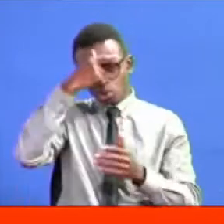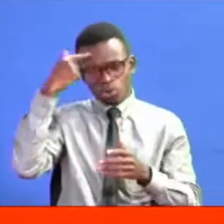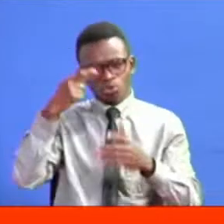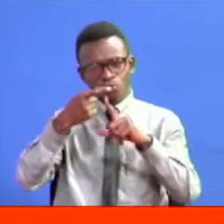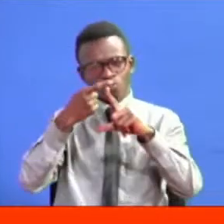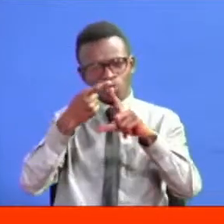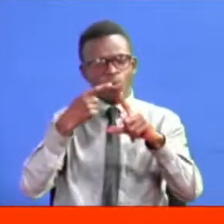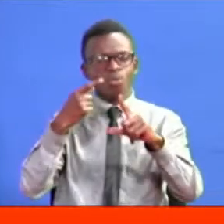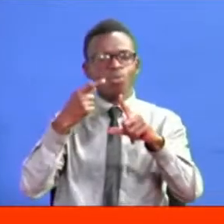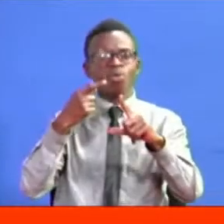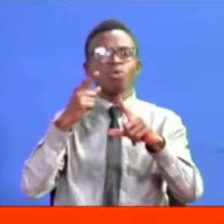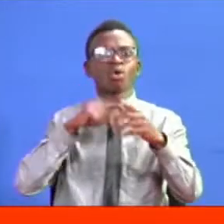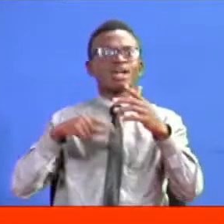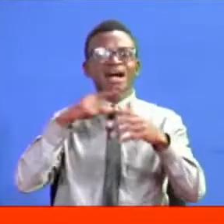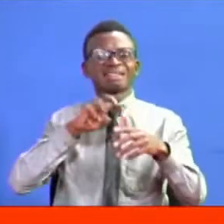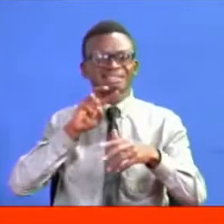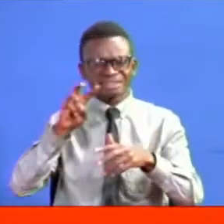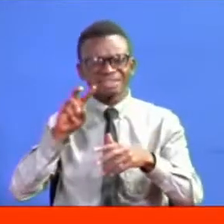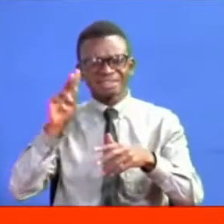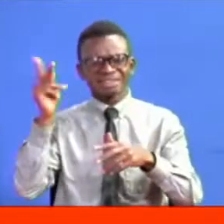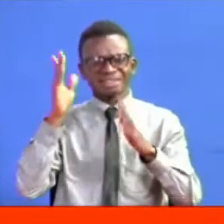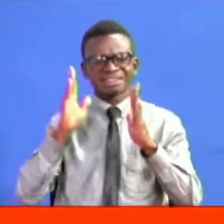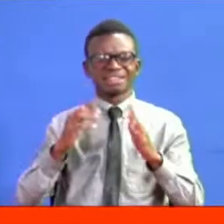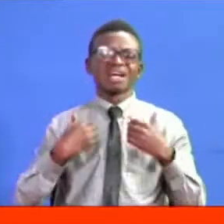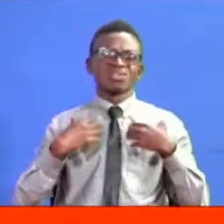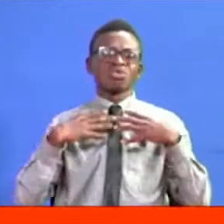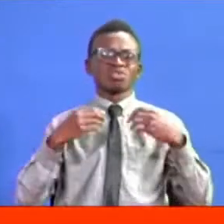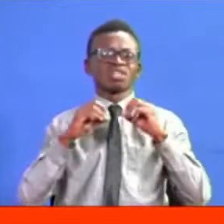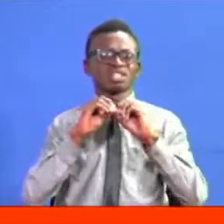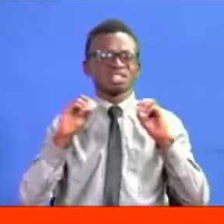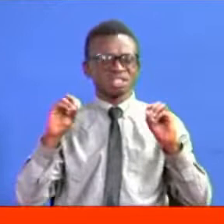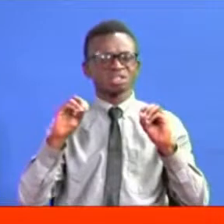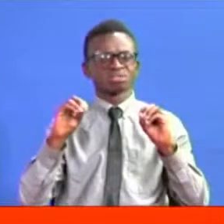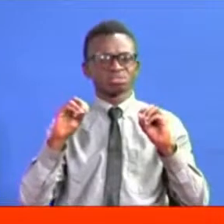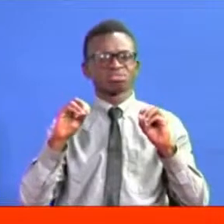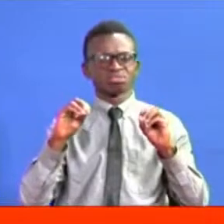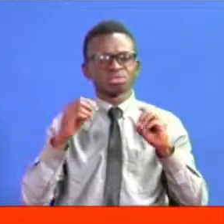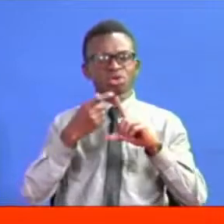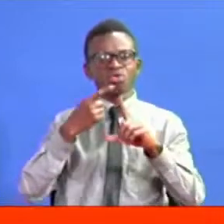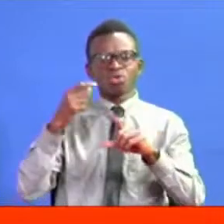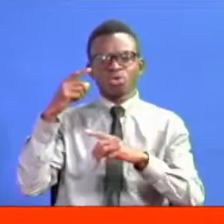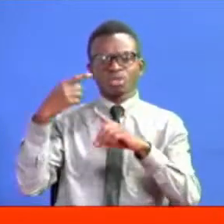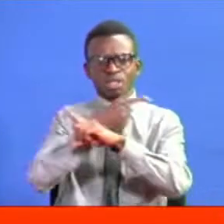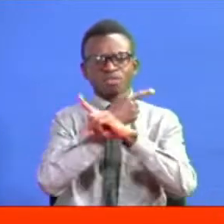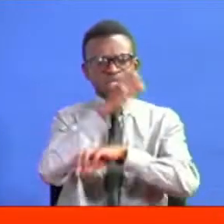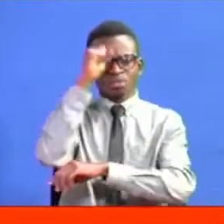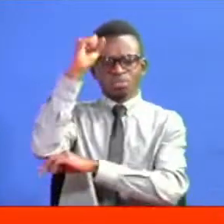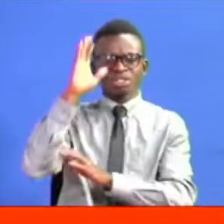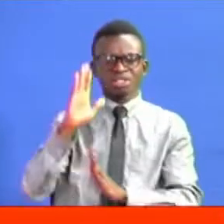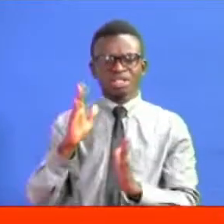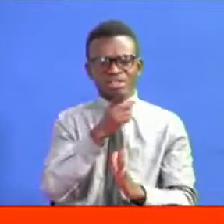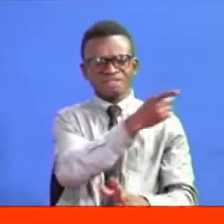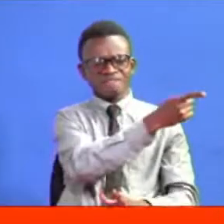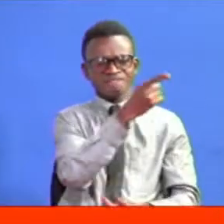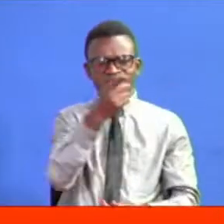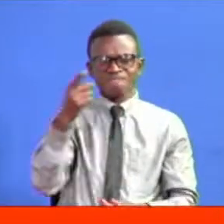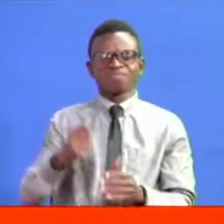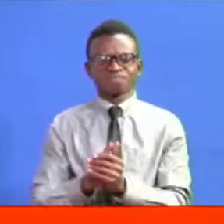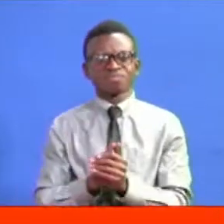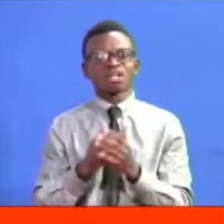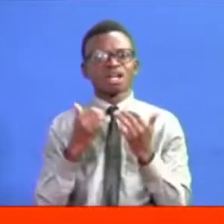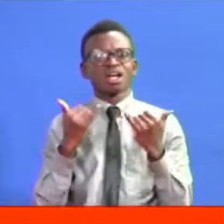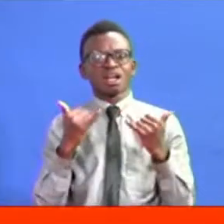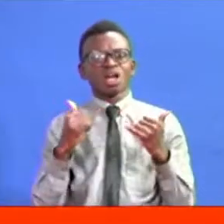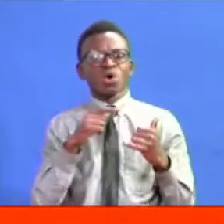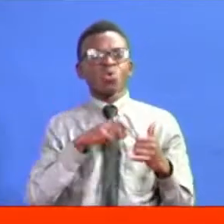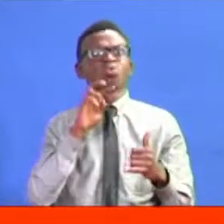not all that motivated. Kenyans are not all that motivated by the candidates who are vying for different seats. So in this case, we